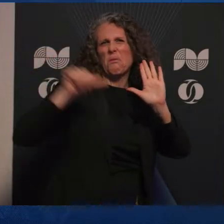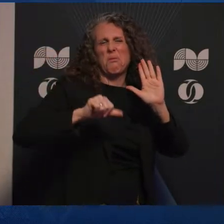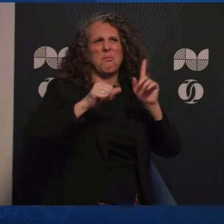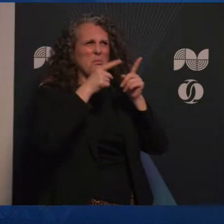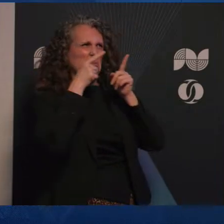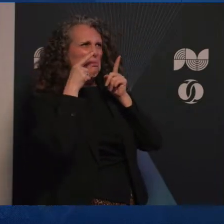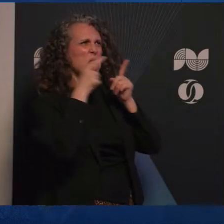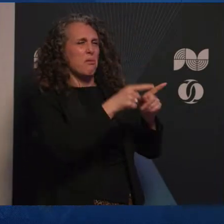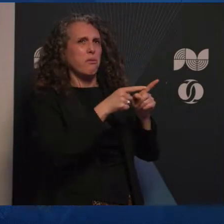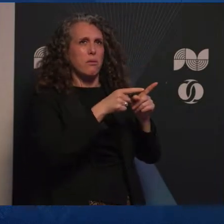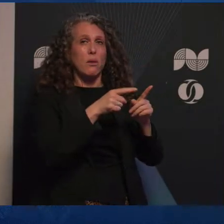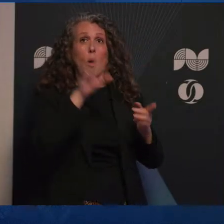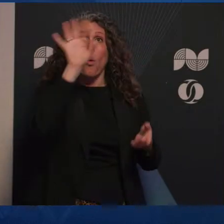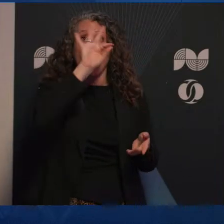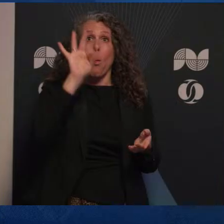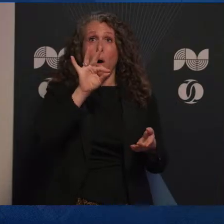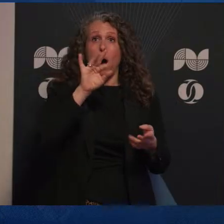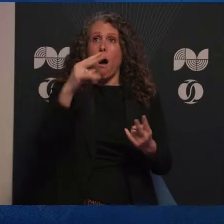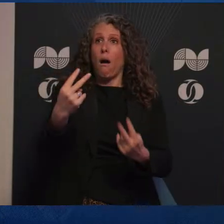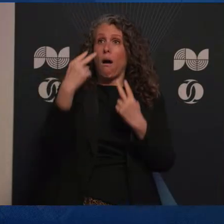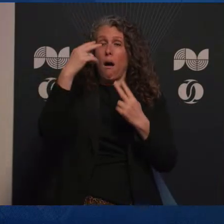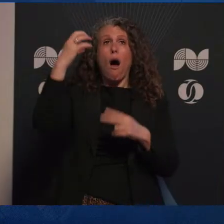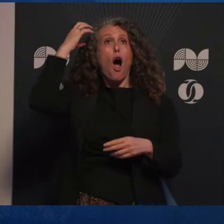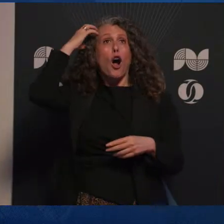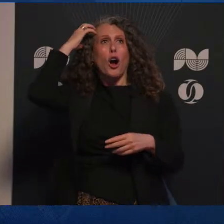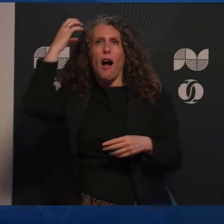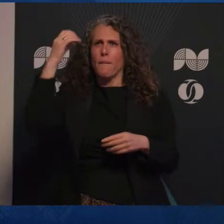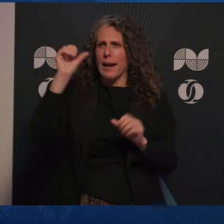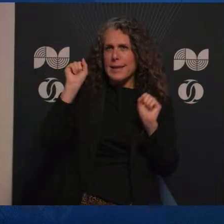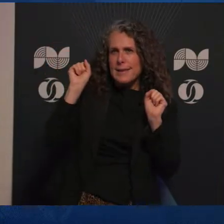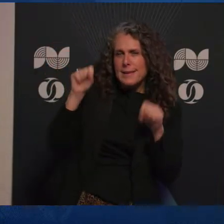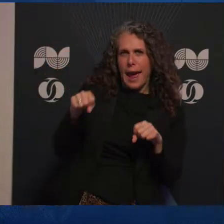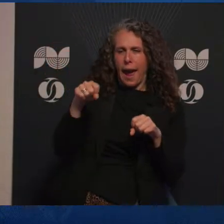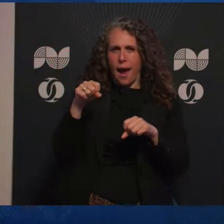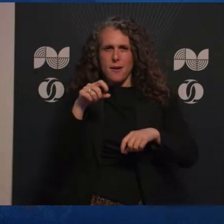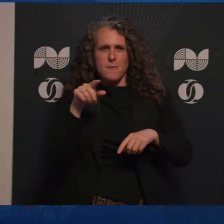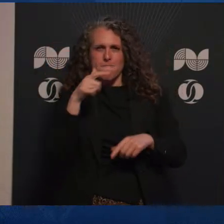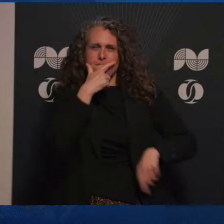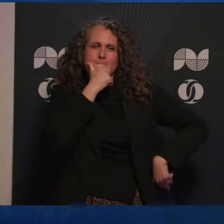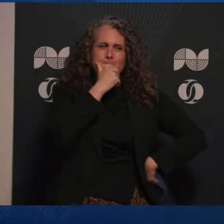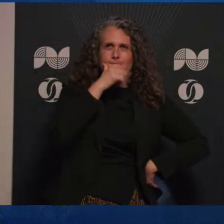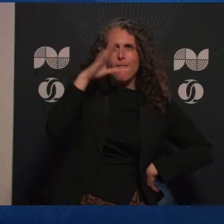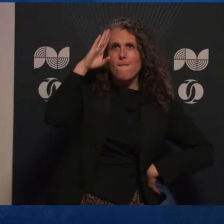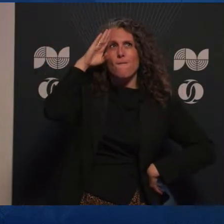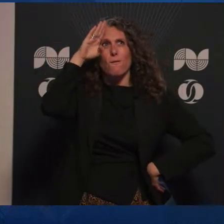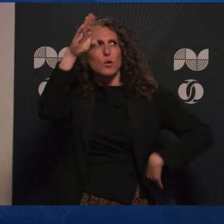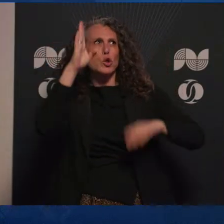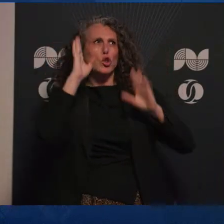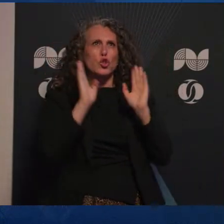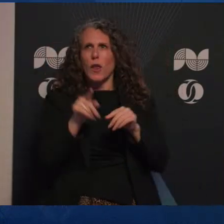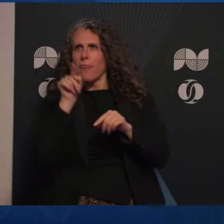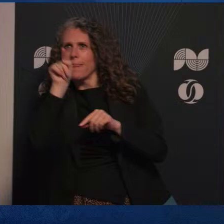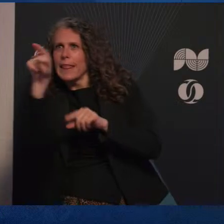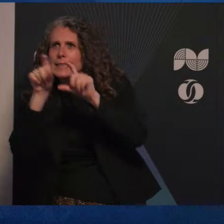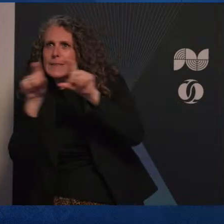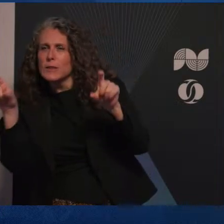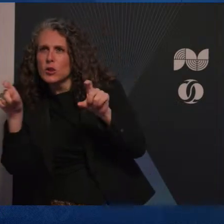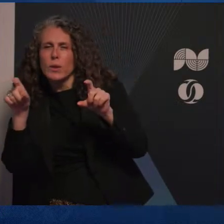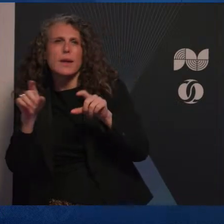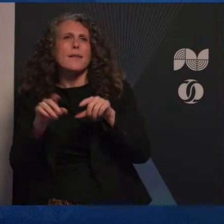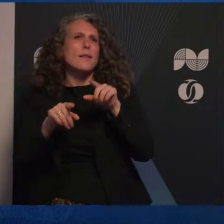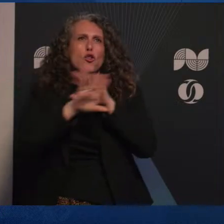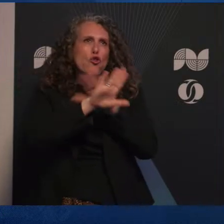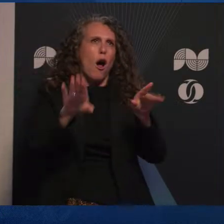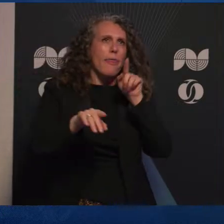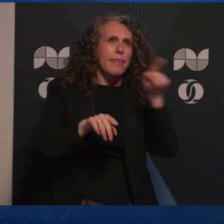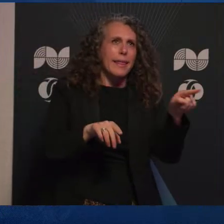governments are not good at picking winners, picking industries of the future. Therefore, it's better not to do industrial policy at all.